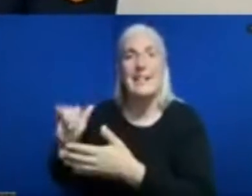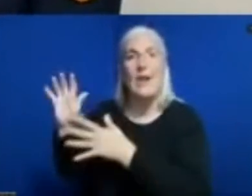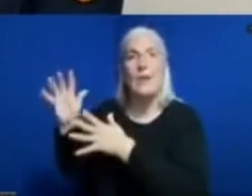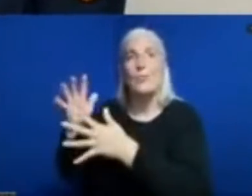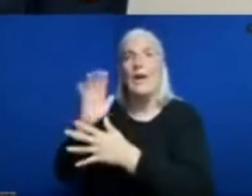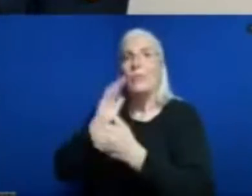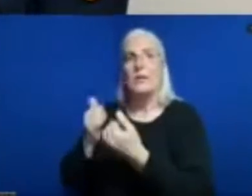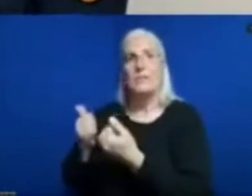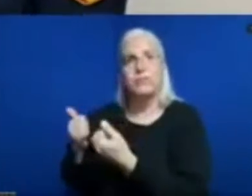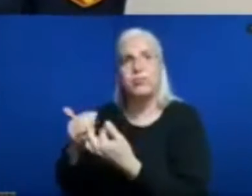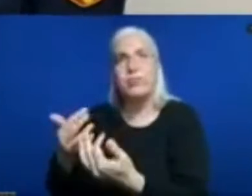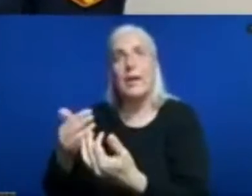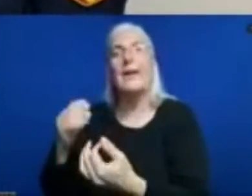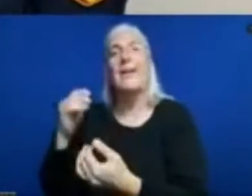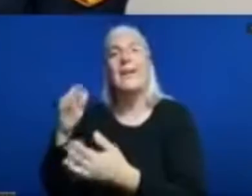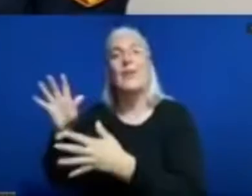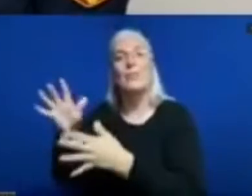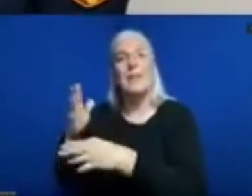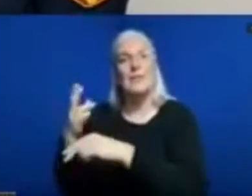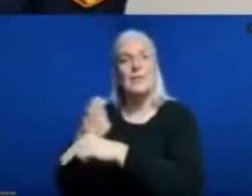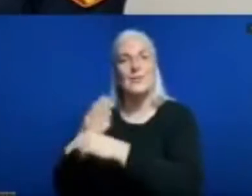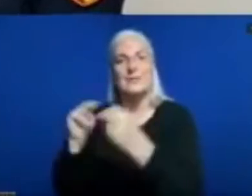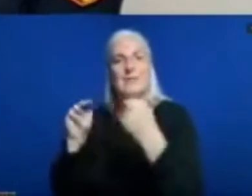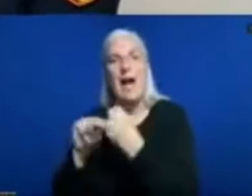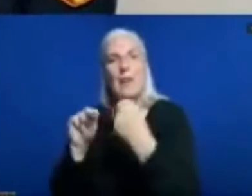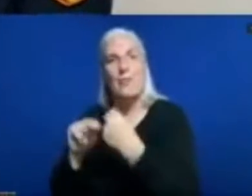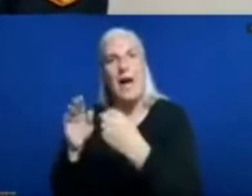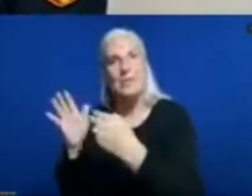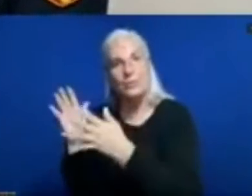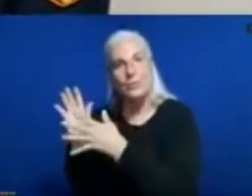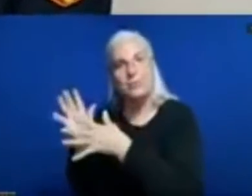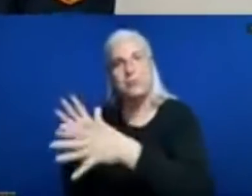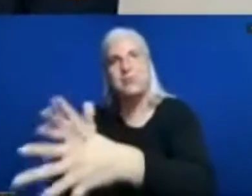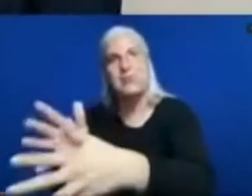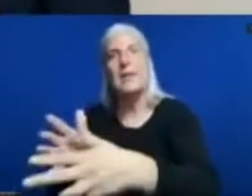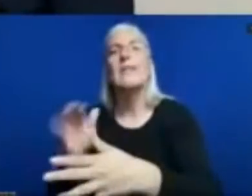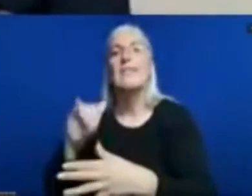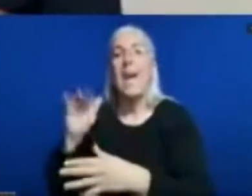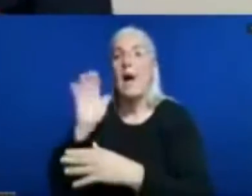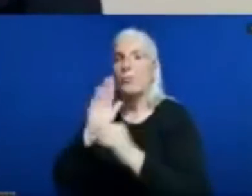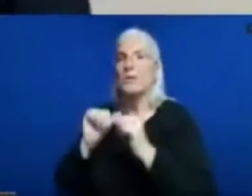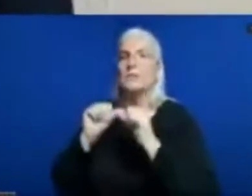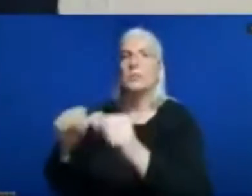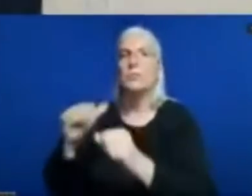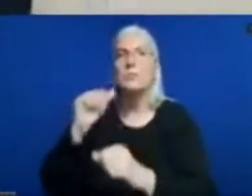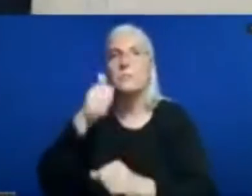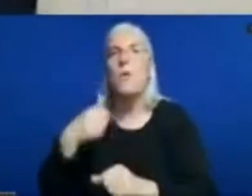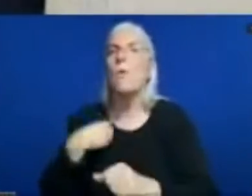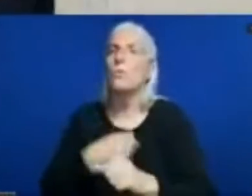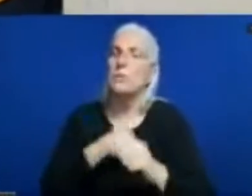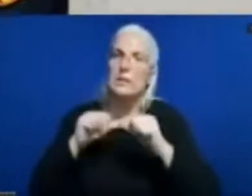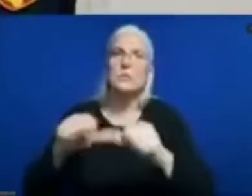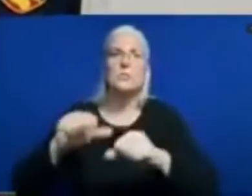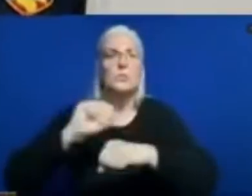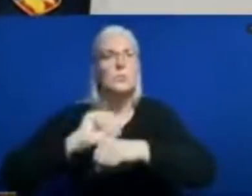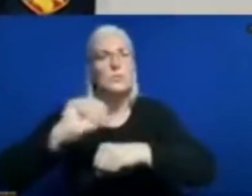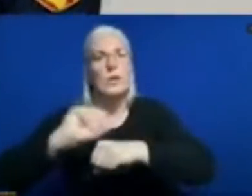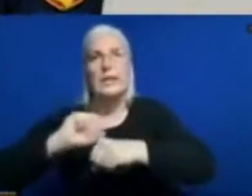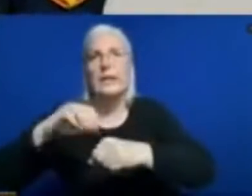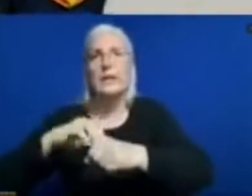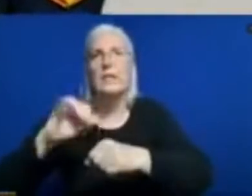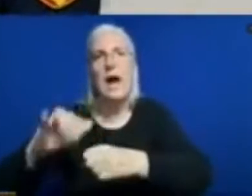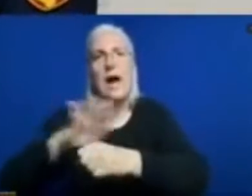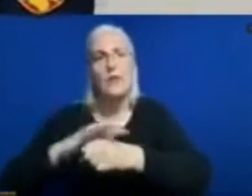that to continue tomorrow. There are operations going on in there to take effect with that and help control that tonight. But we